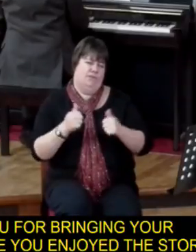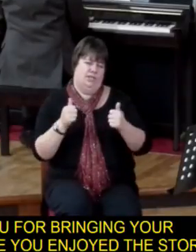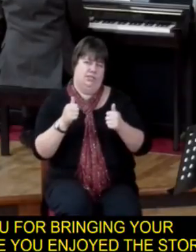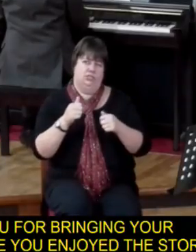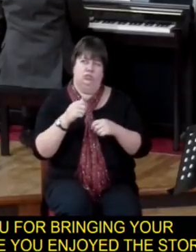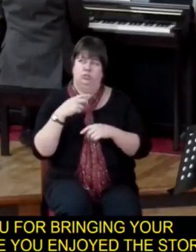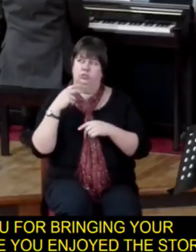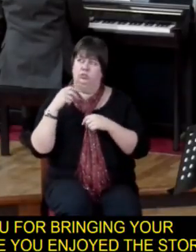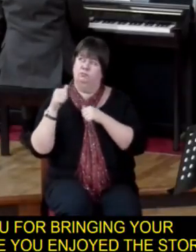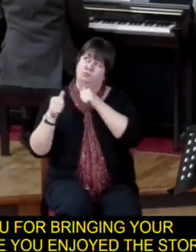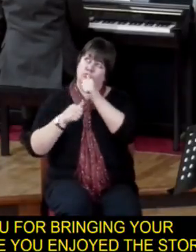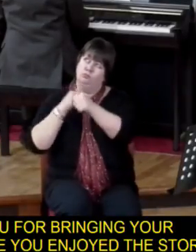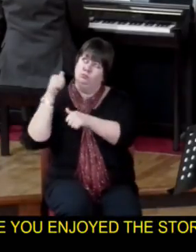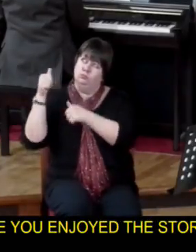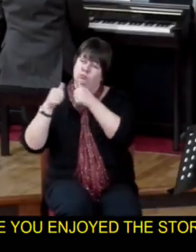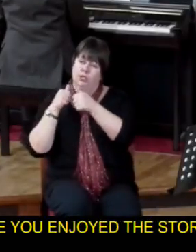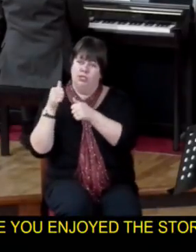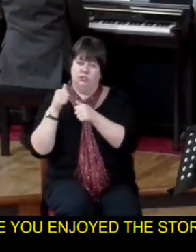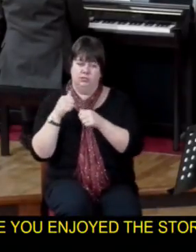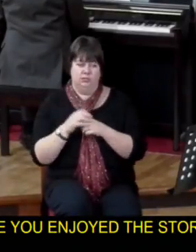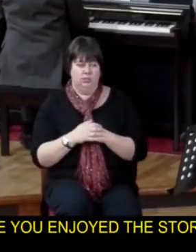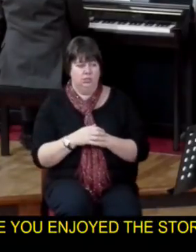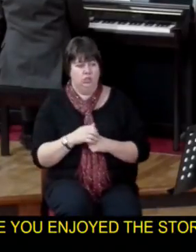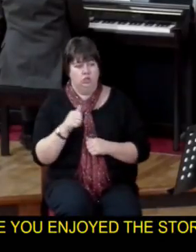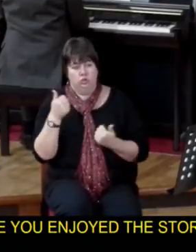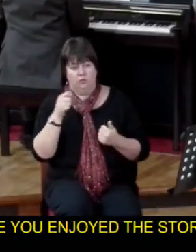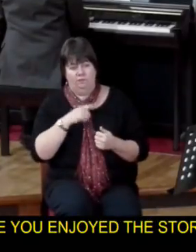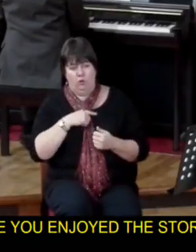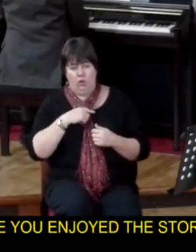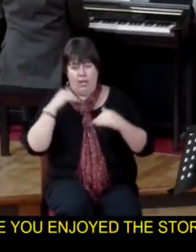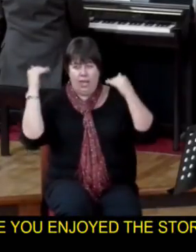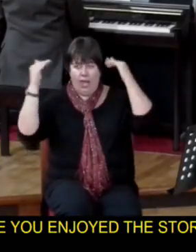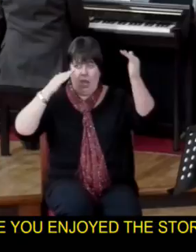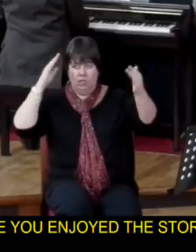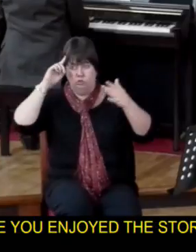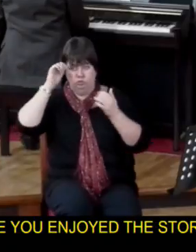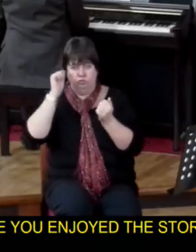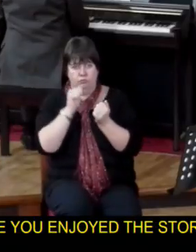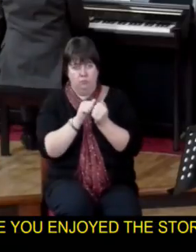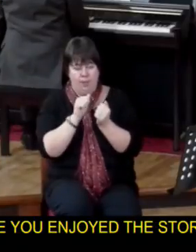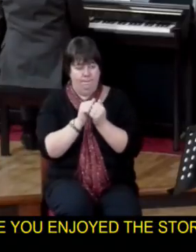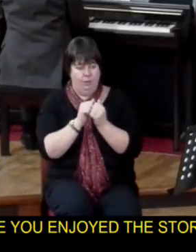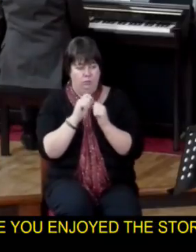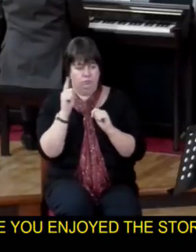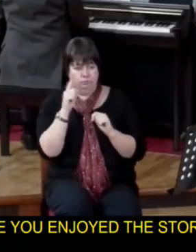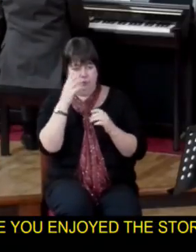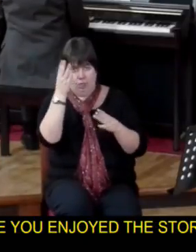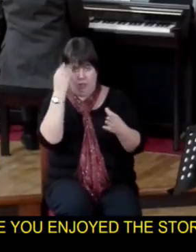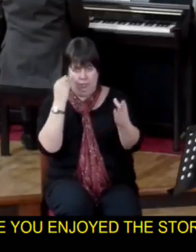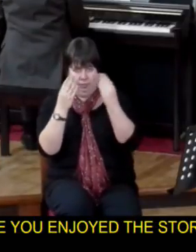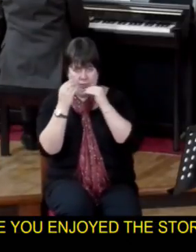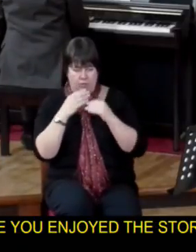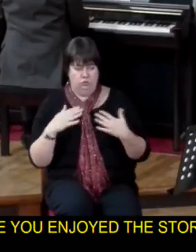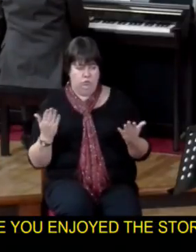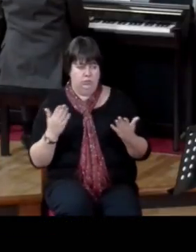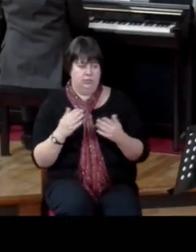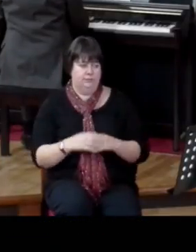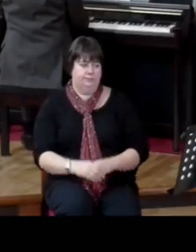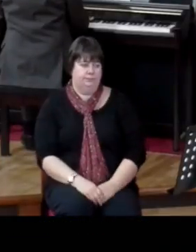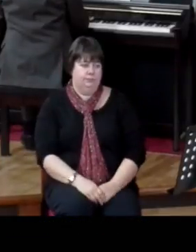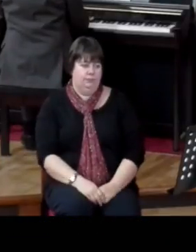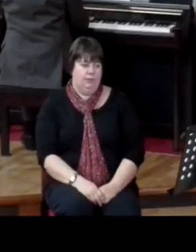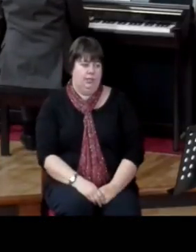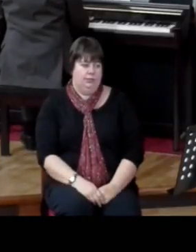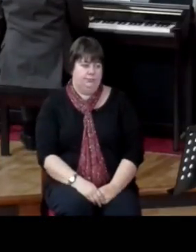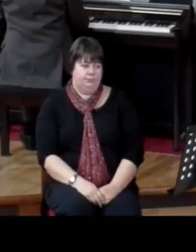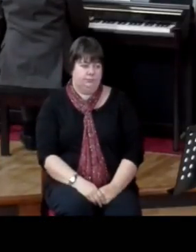praise. And it's a good message to remind the adults of what we've been talking about today. It's about letting our light shine and